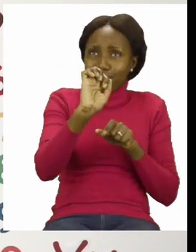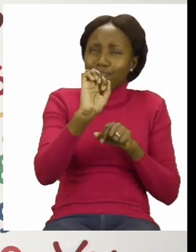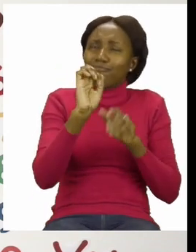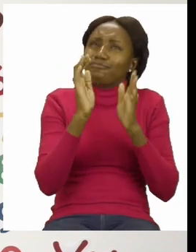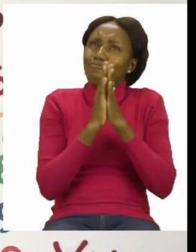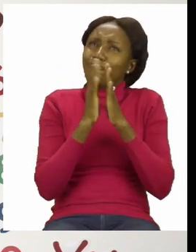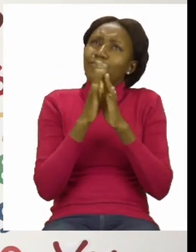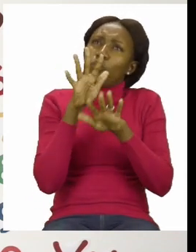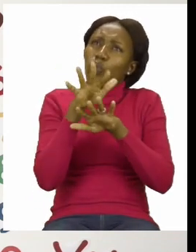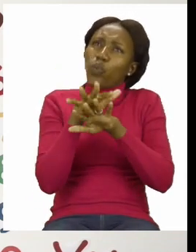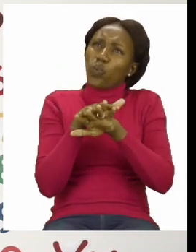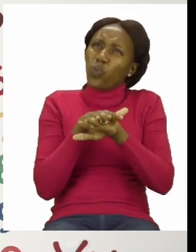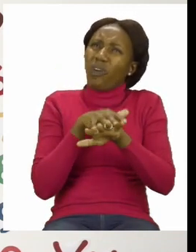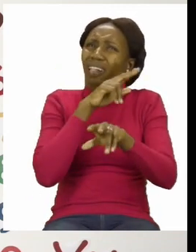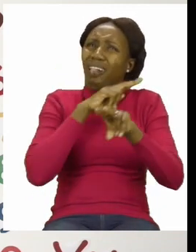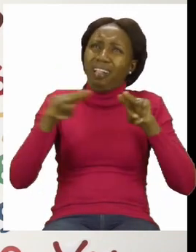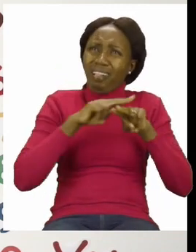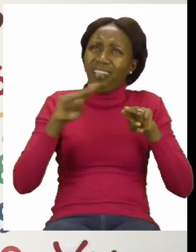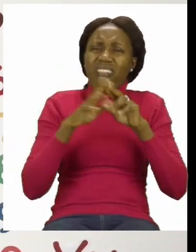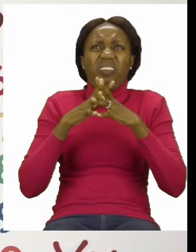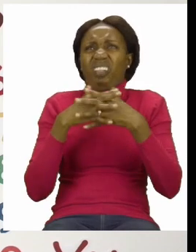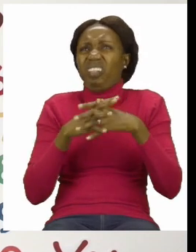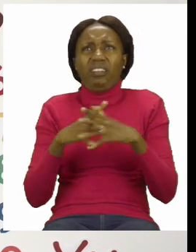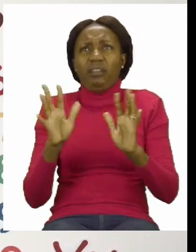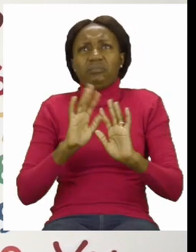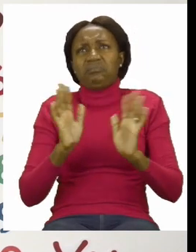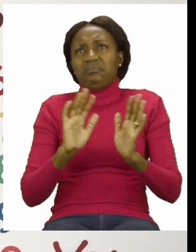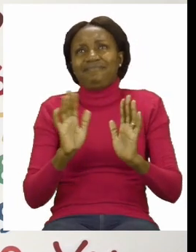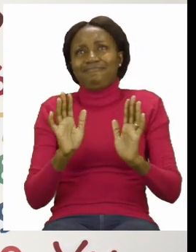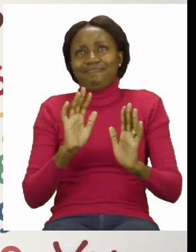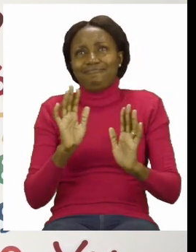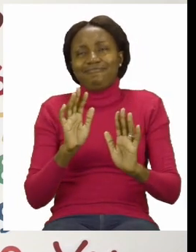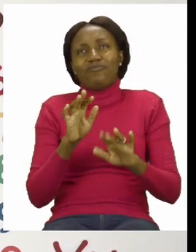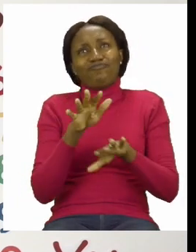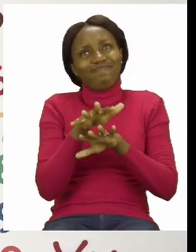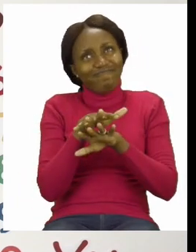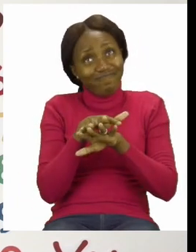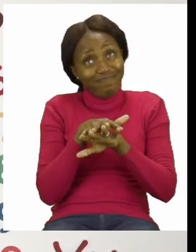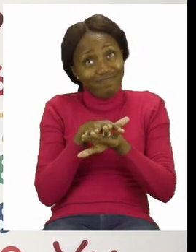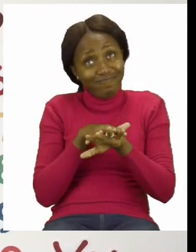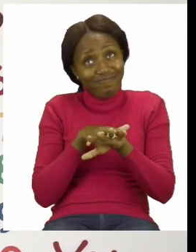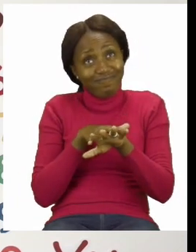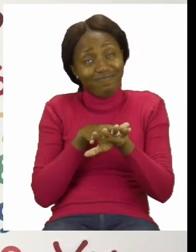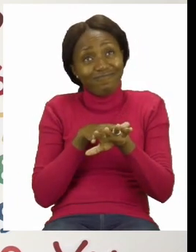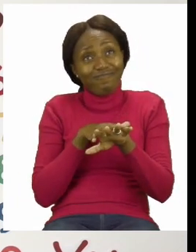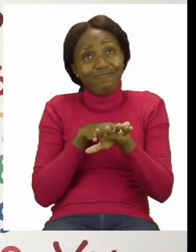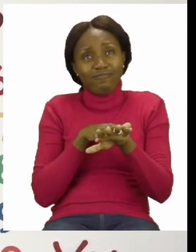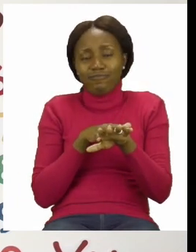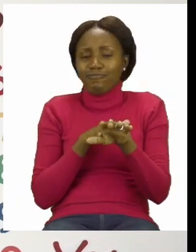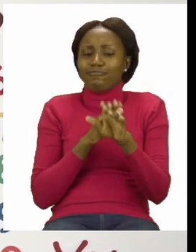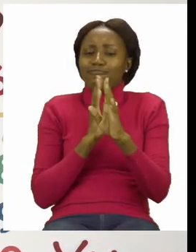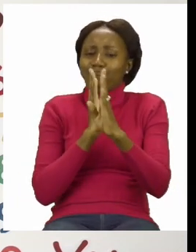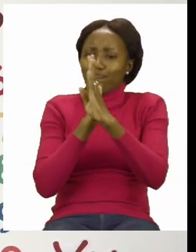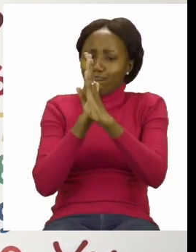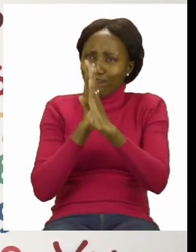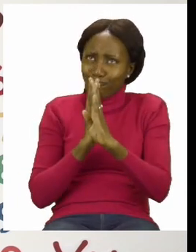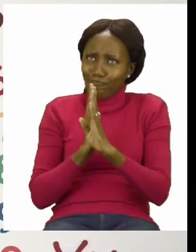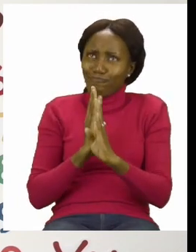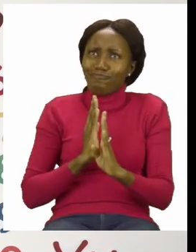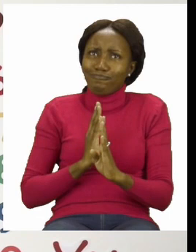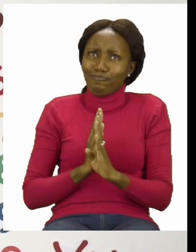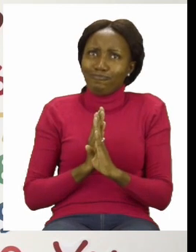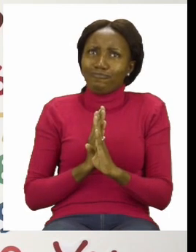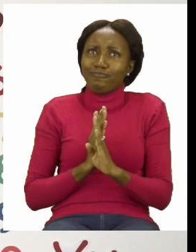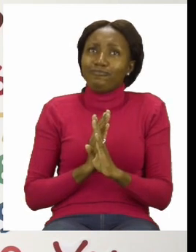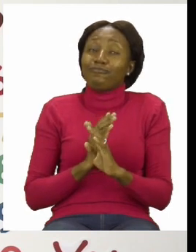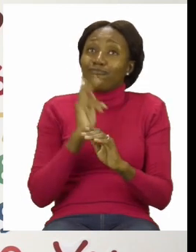tracing, and when you're writing, be careful on when your lines finish. Let's try again. We're going to